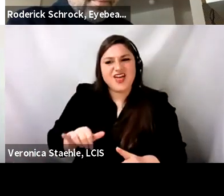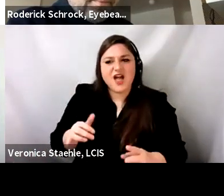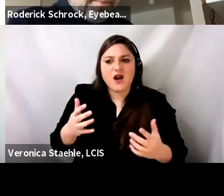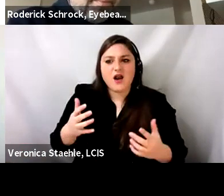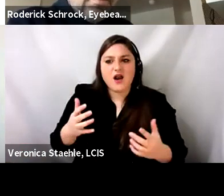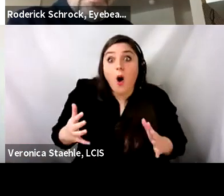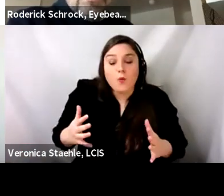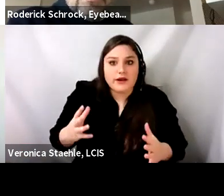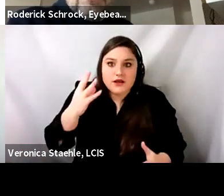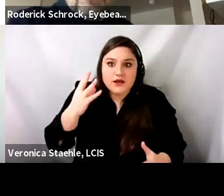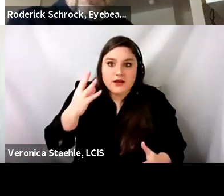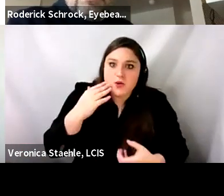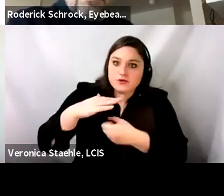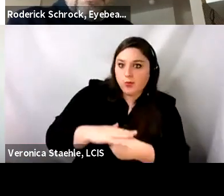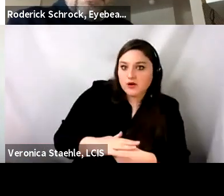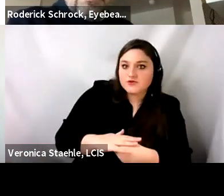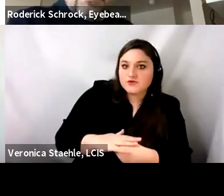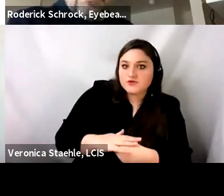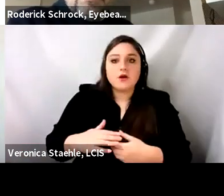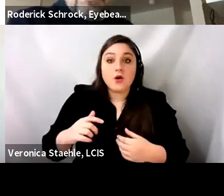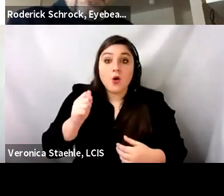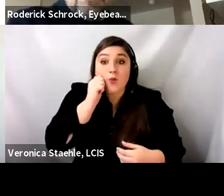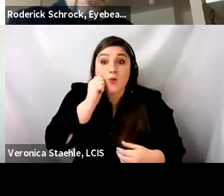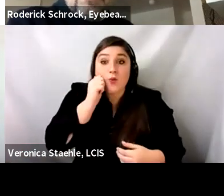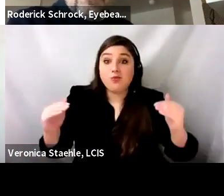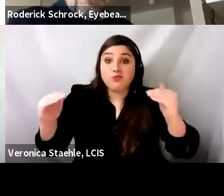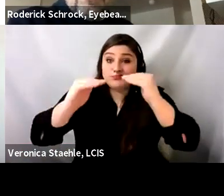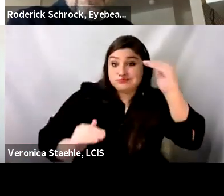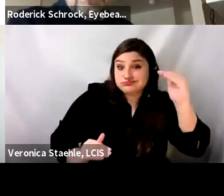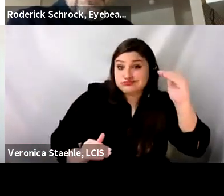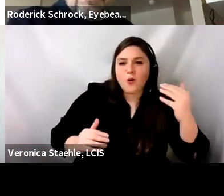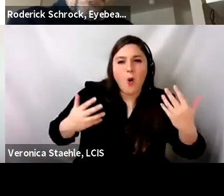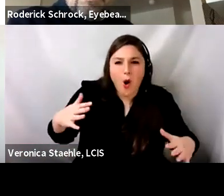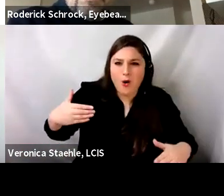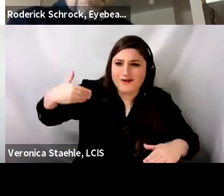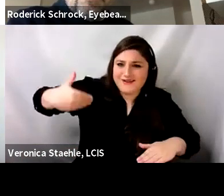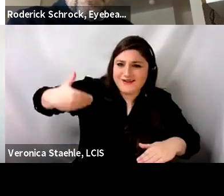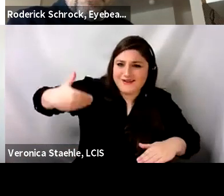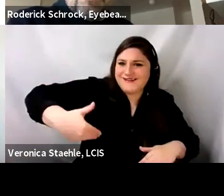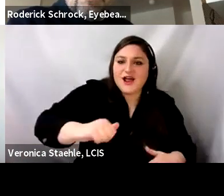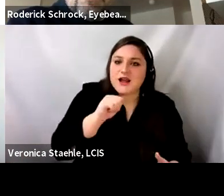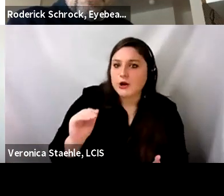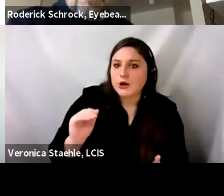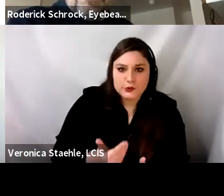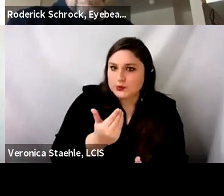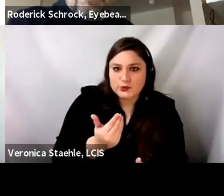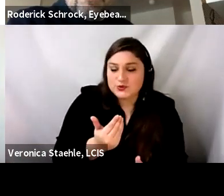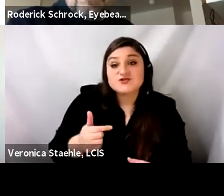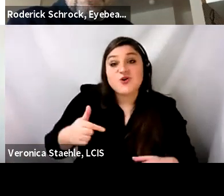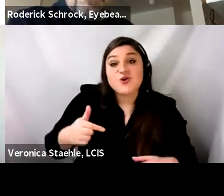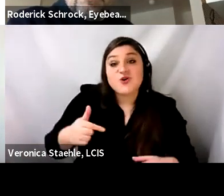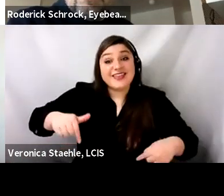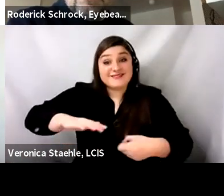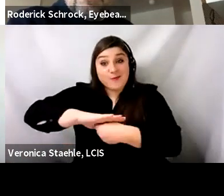racial and social inequities historically, and for which this pandemic